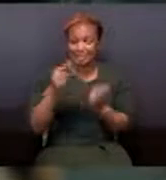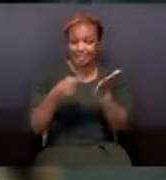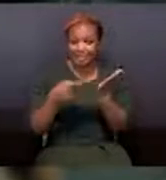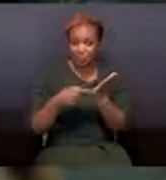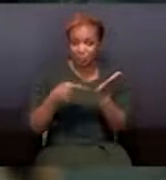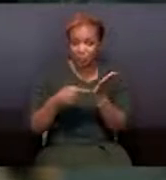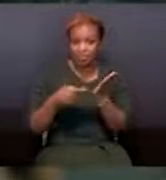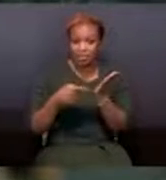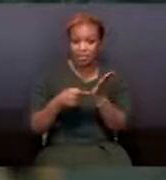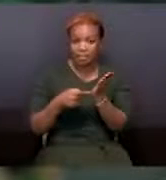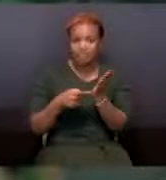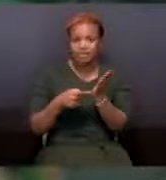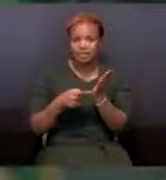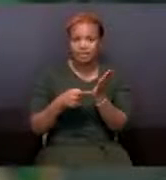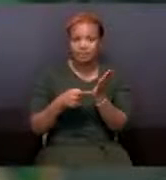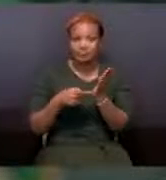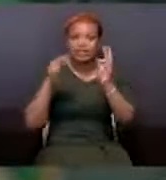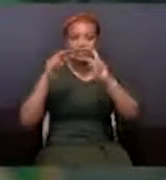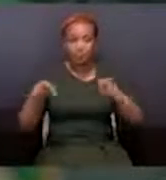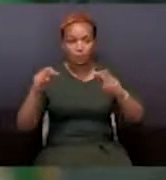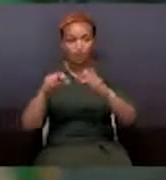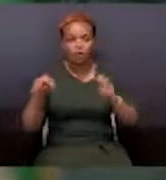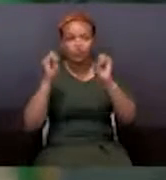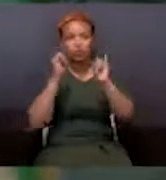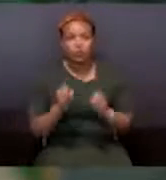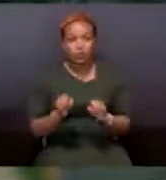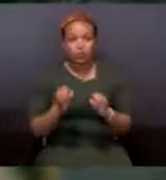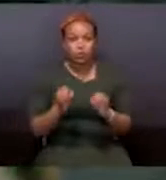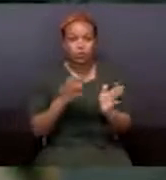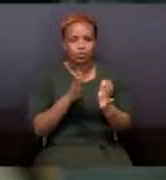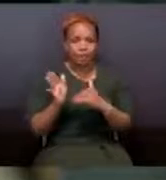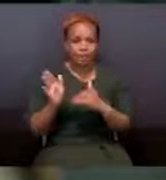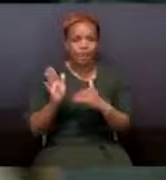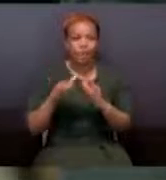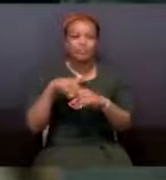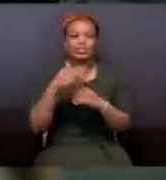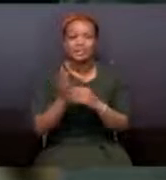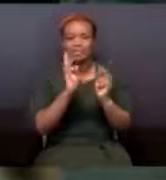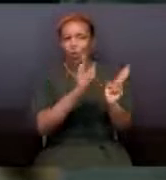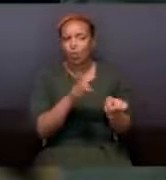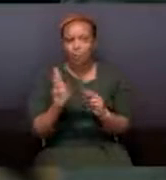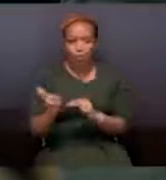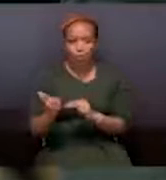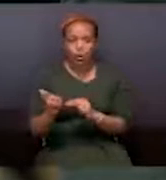out so that we can explore new opportunities outside the traditional